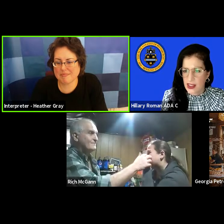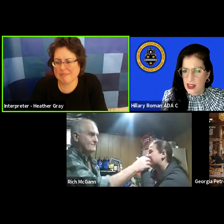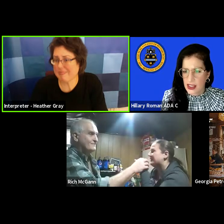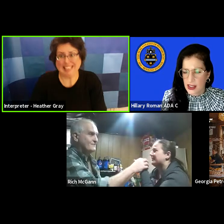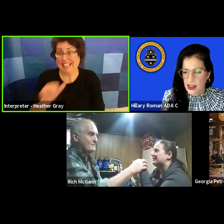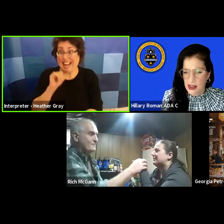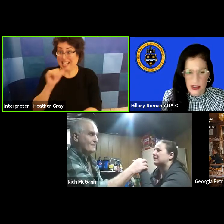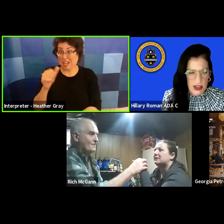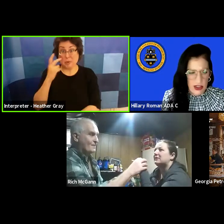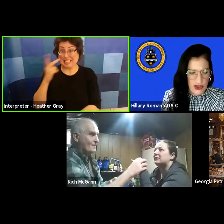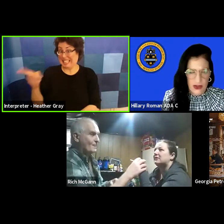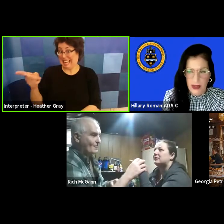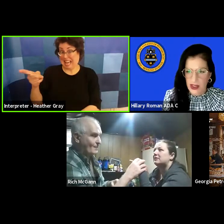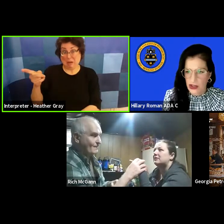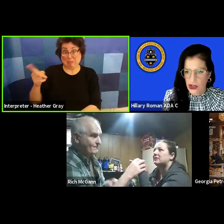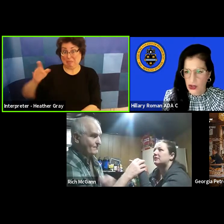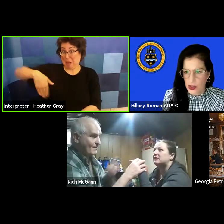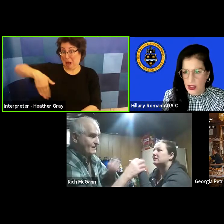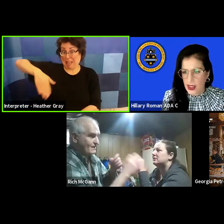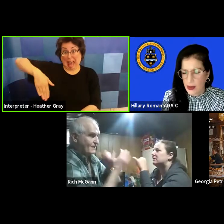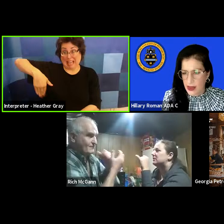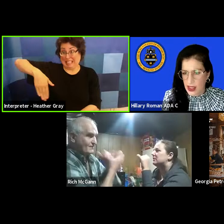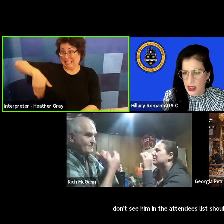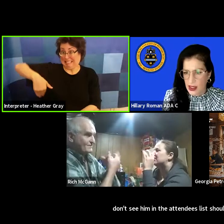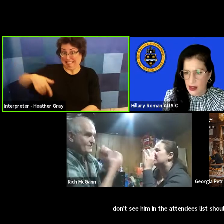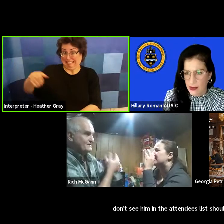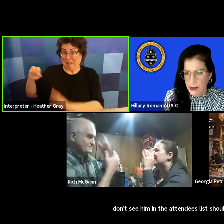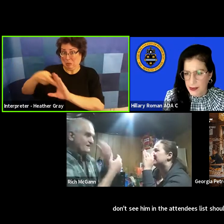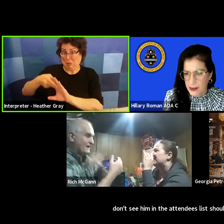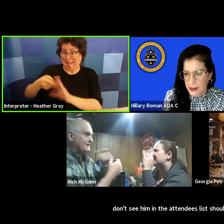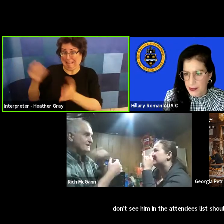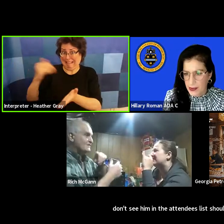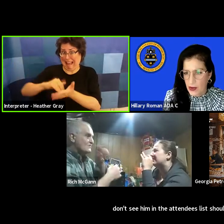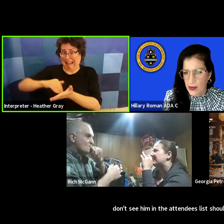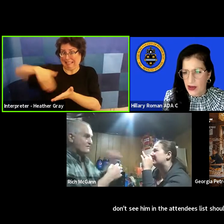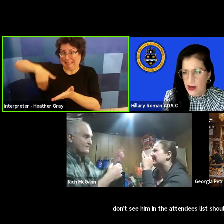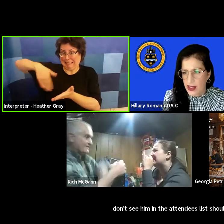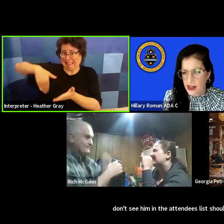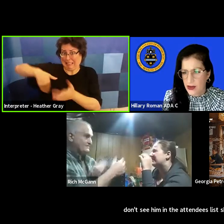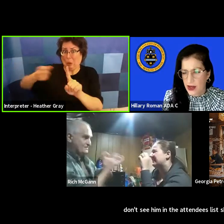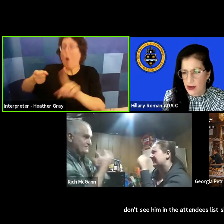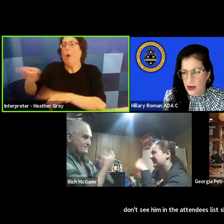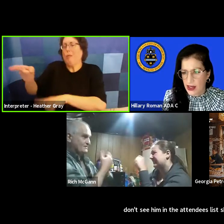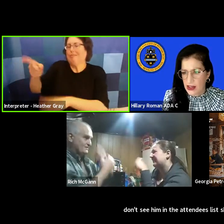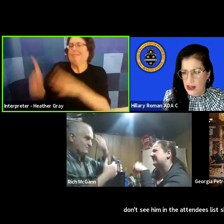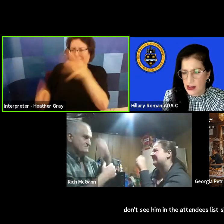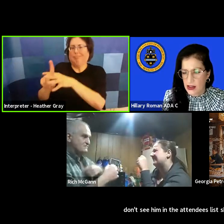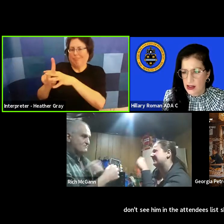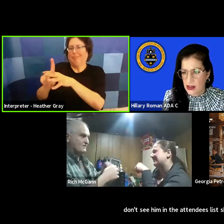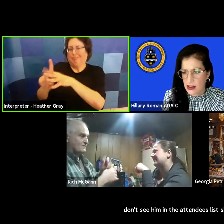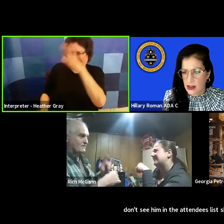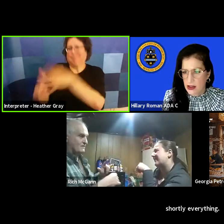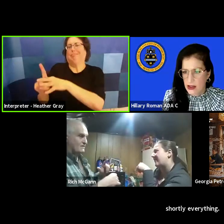see him in the attendees list. He should be here shortly, I would think. Oh, there he is. Okay, great.